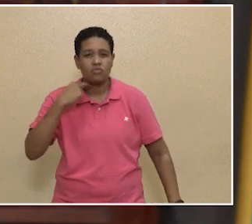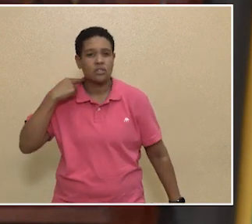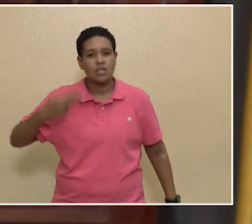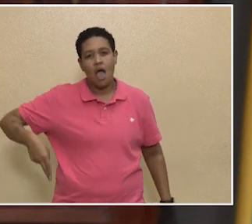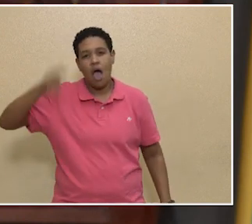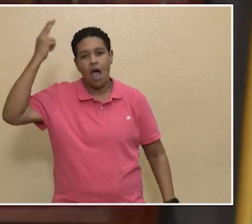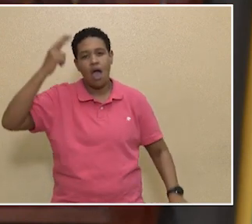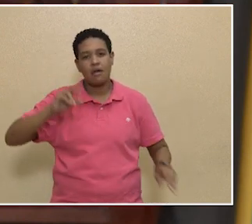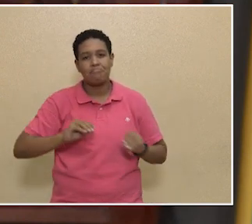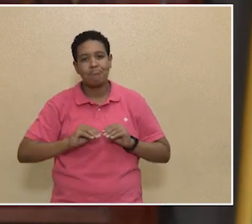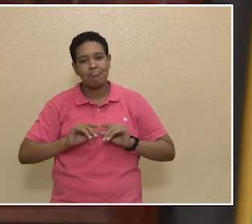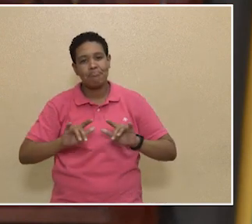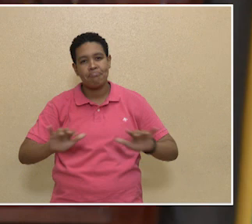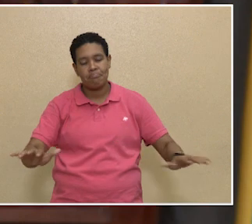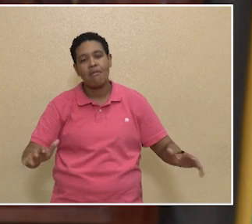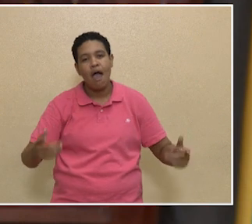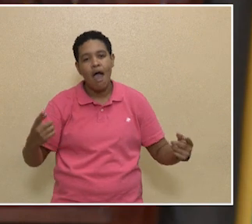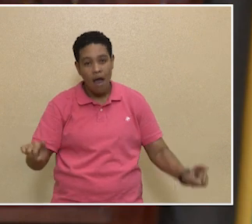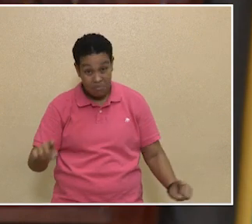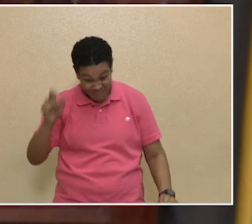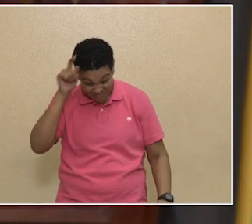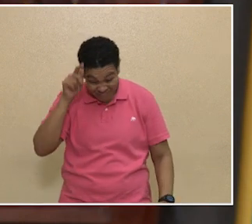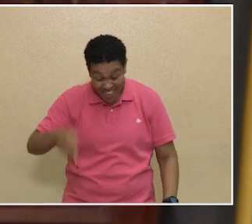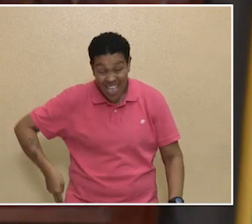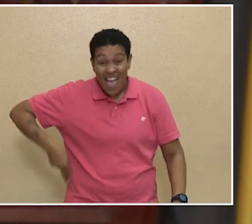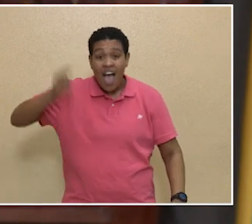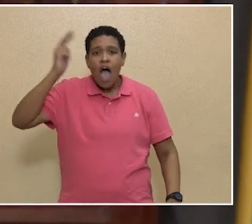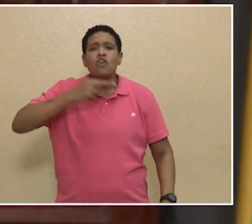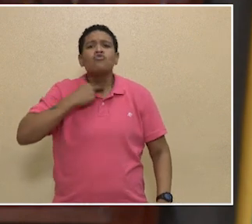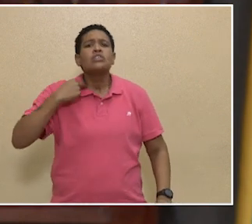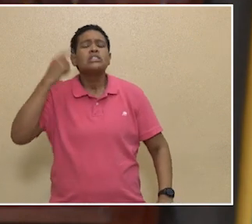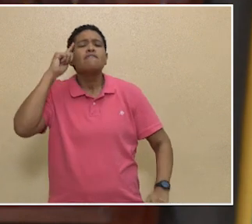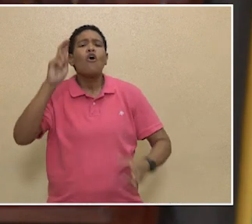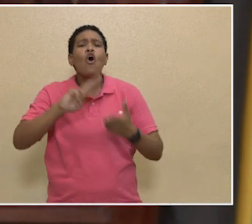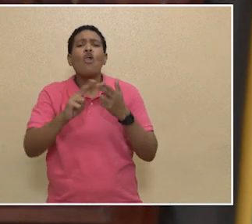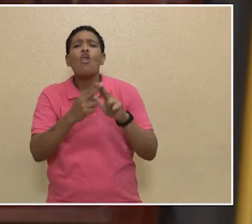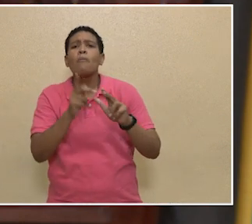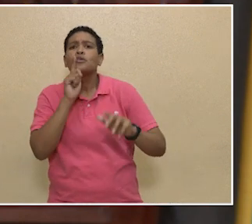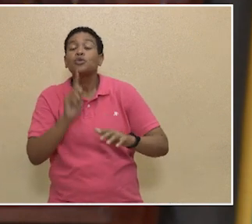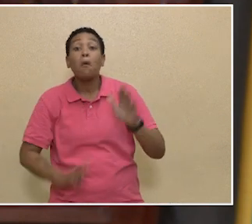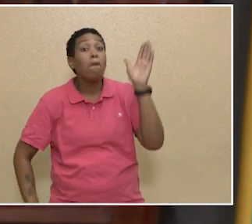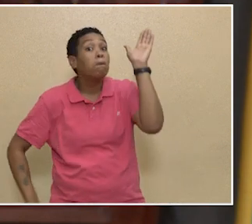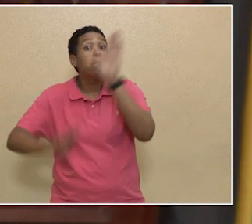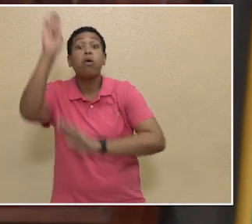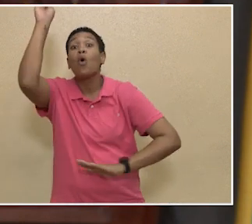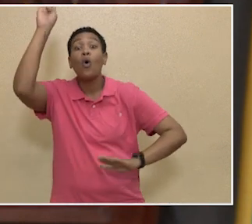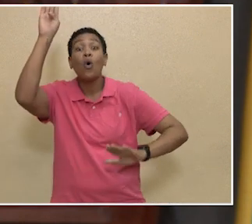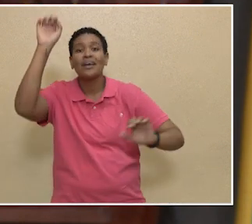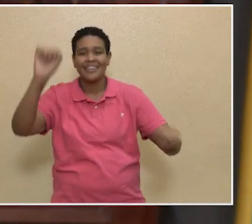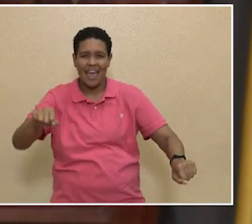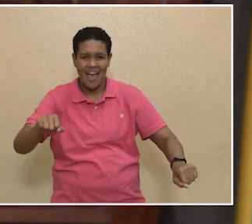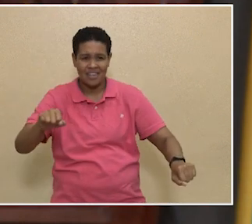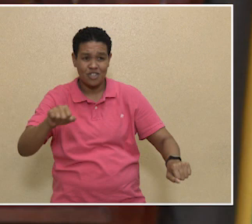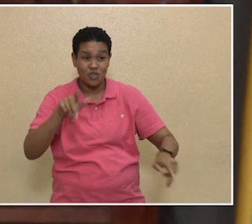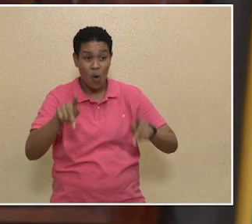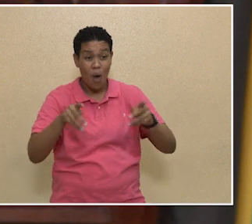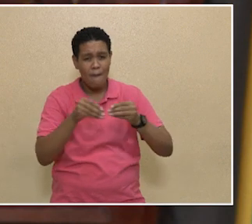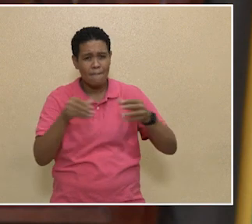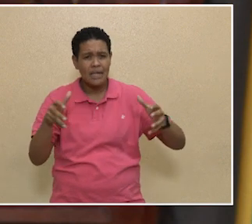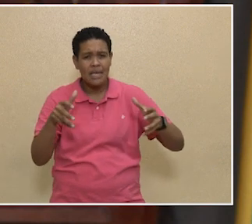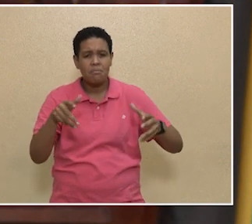risk. They pose a great risk for the numbers to shoot up. So the population has